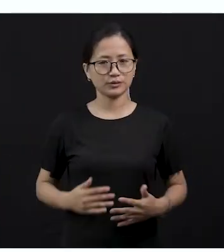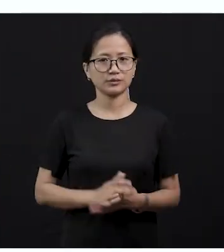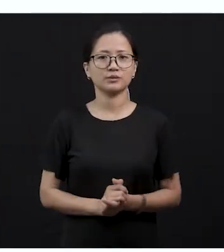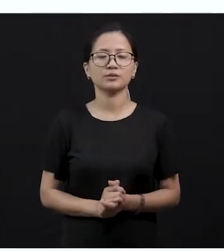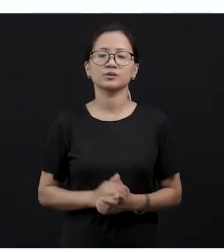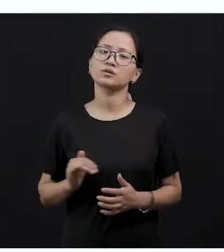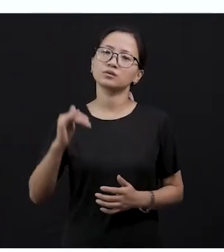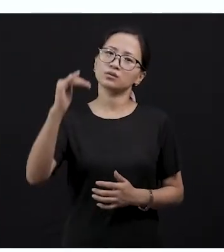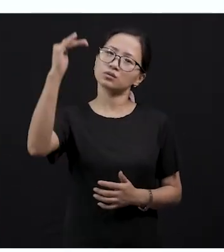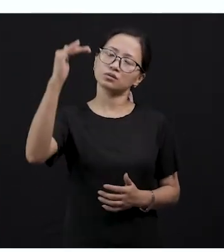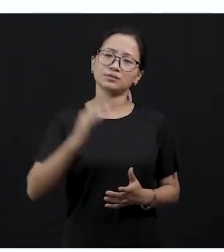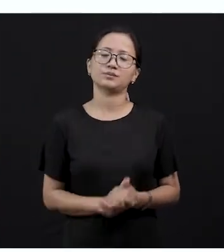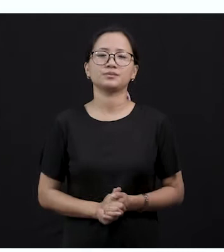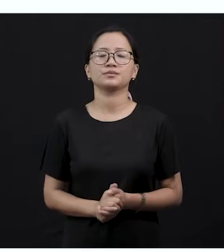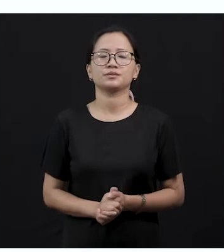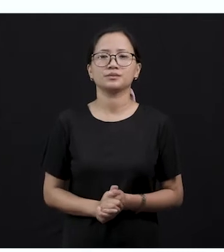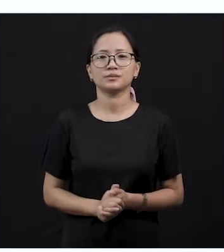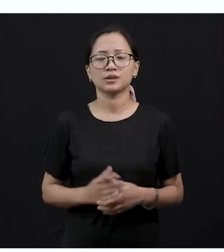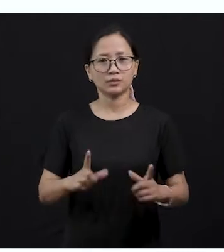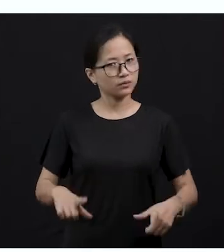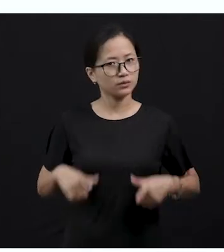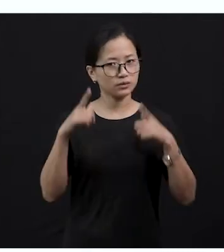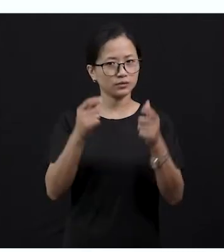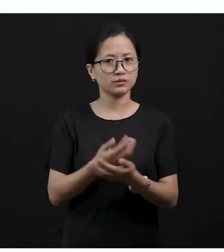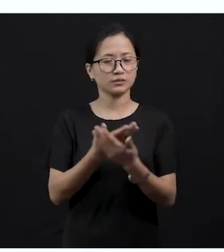grow. That means we are living organisms.